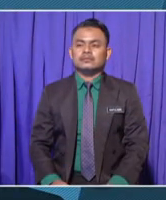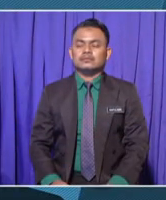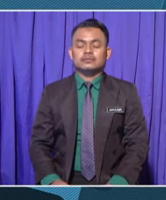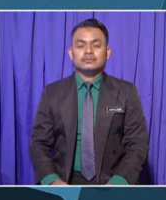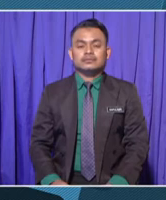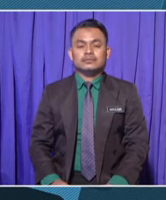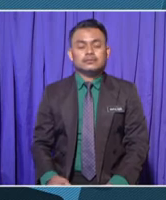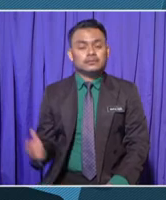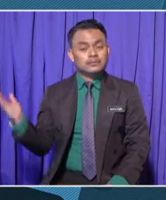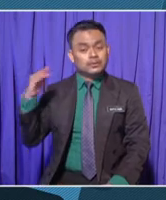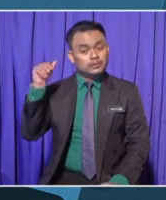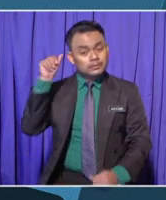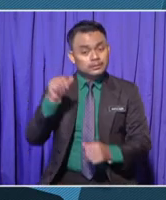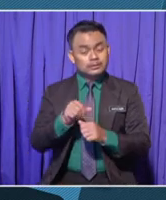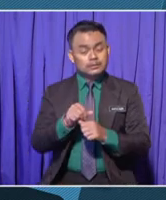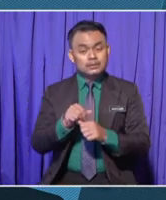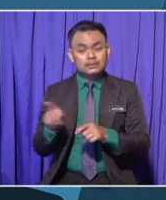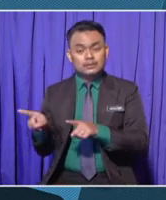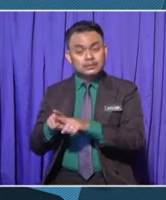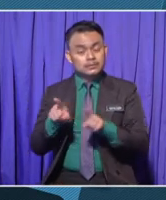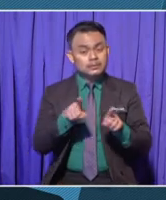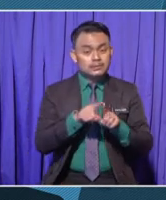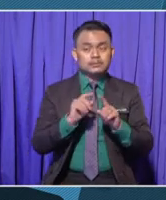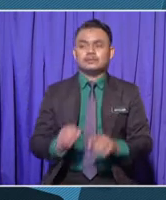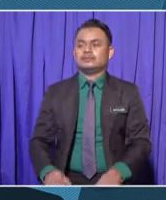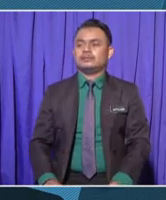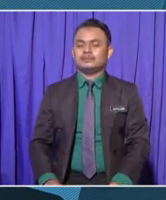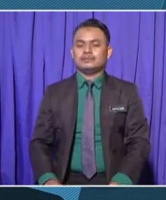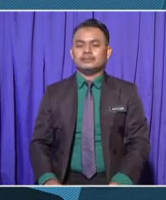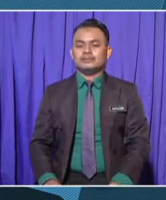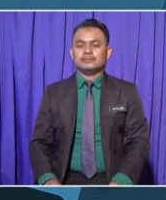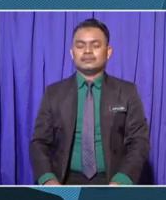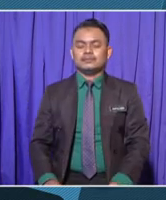Let us remember the keywords for this observation.